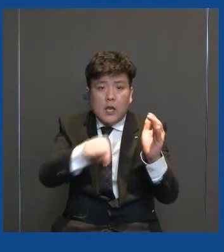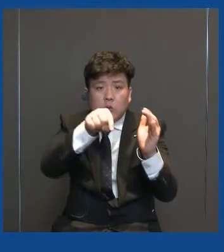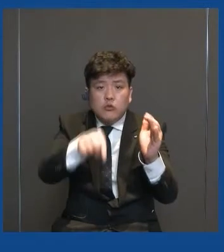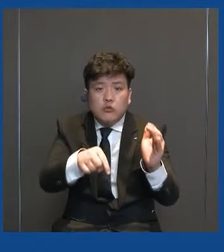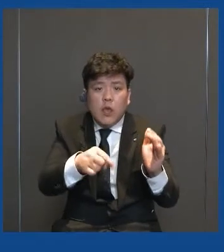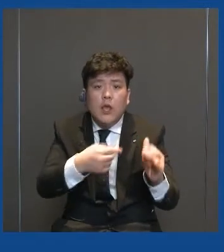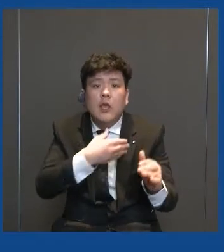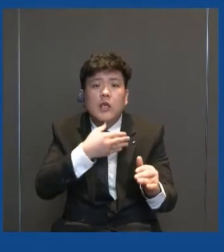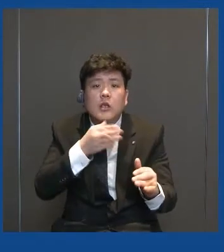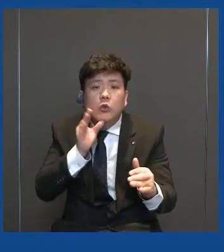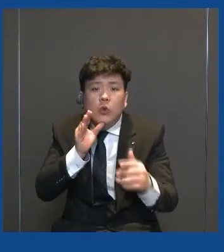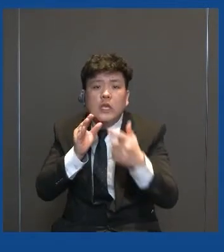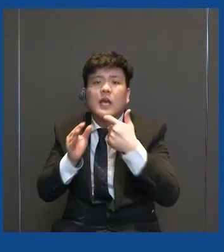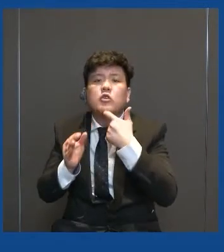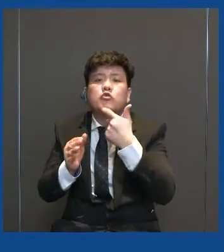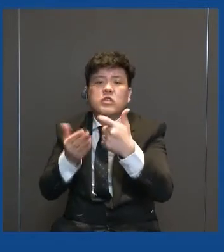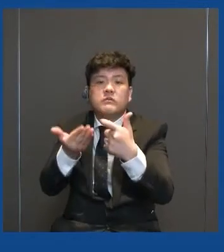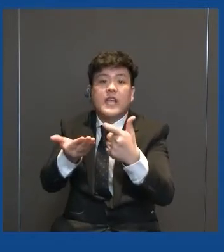only up